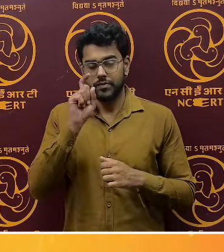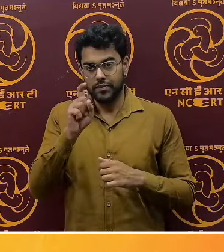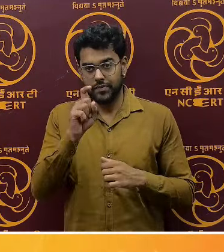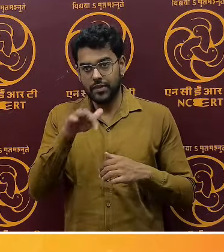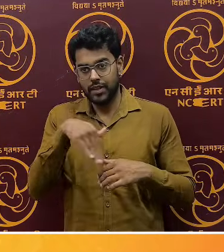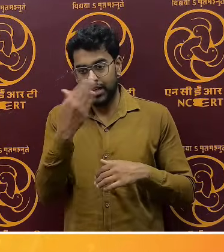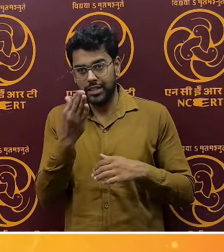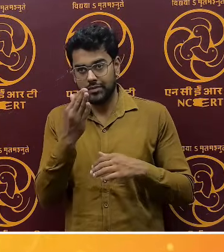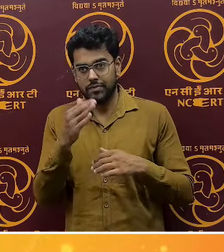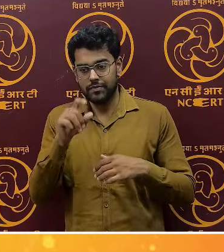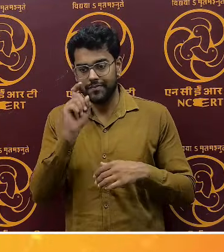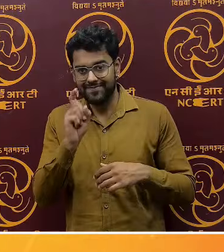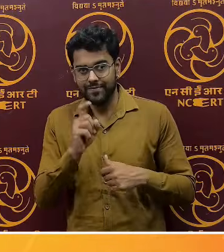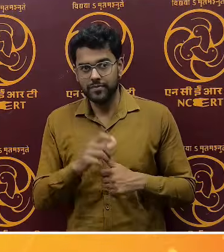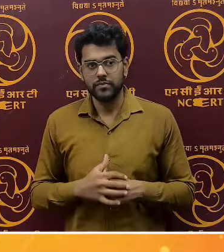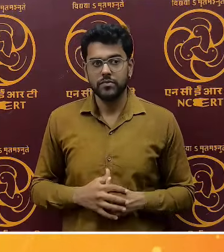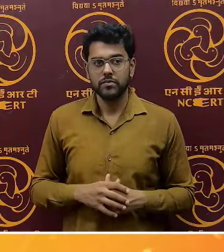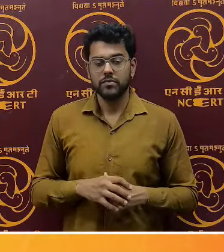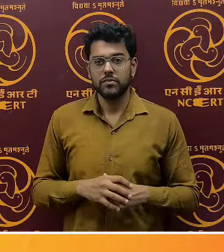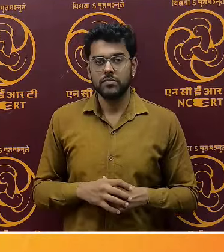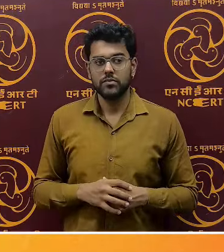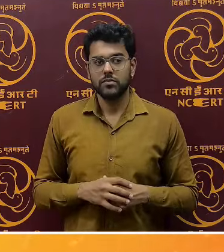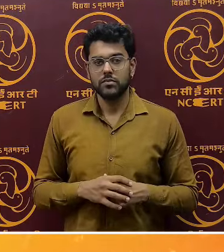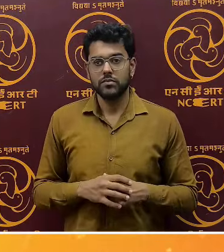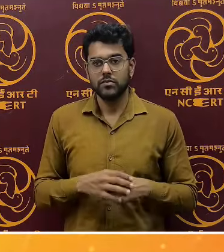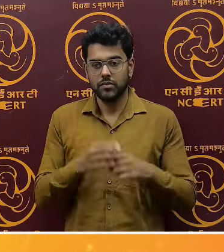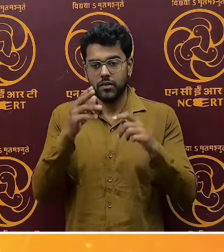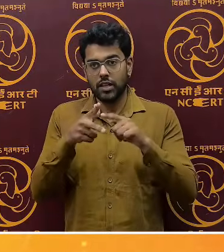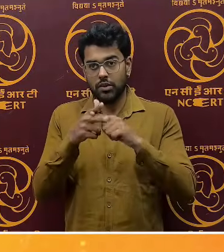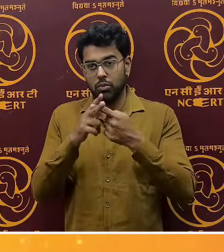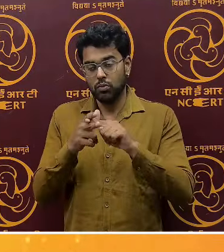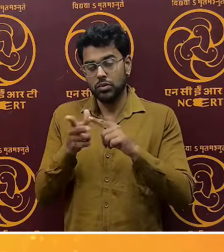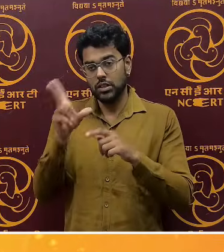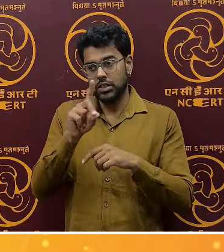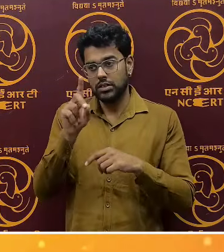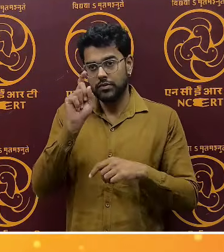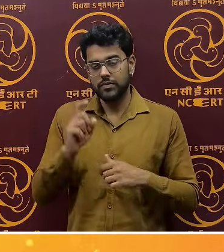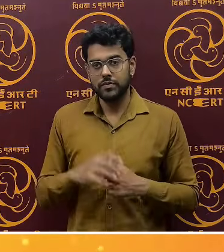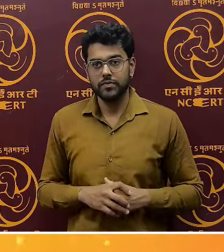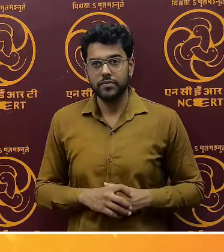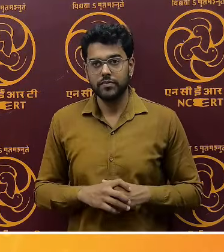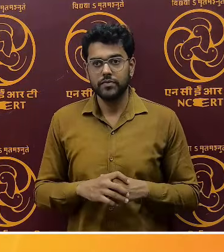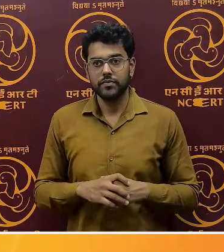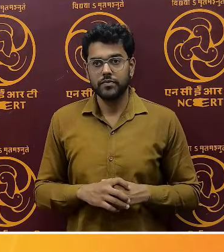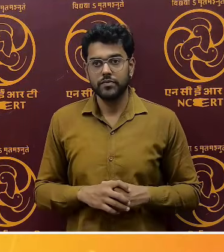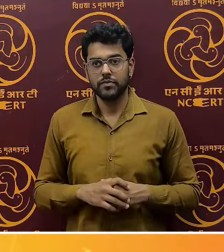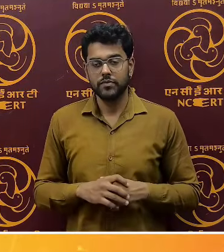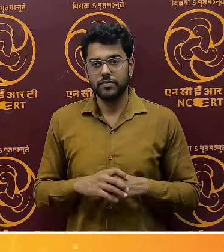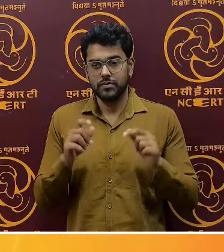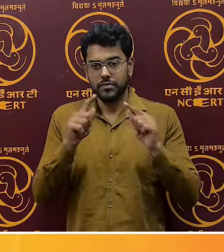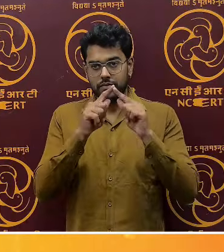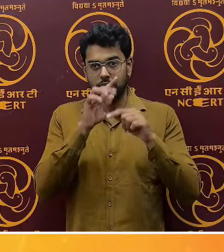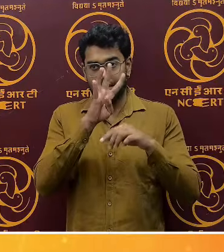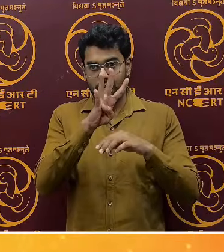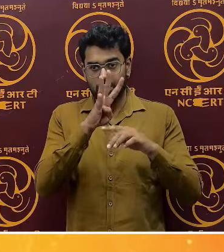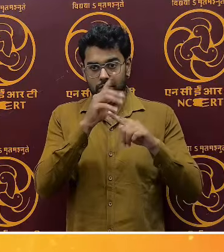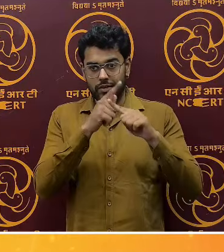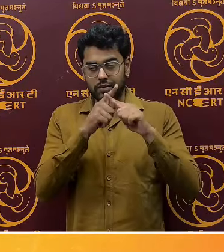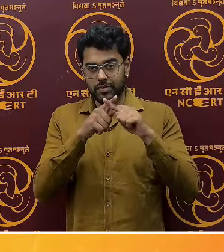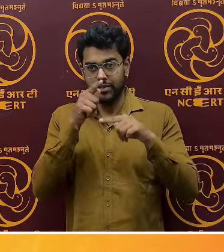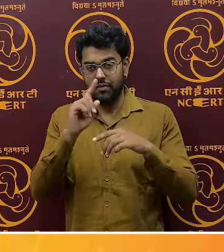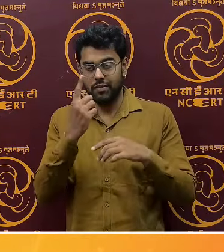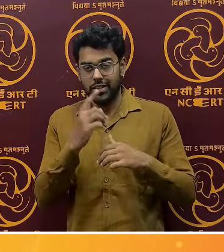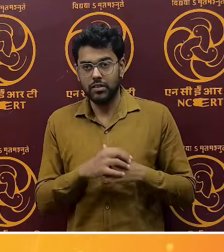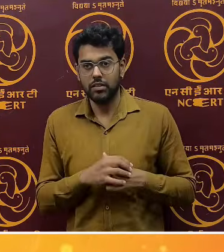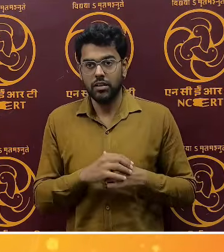button. Now again we will click on the tools button. To make the this 4x, we have to actually make, first